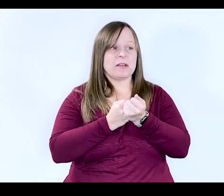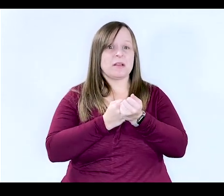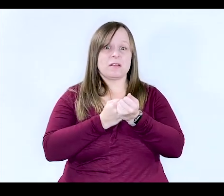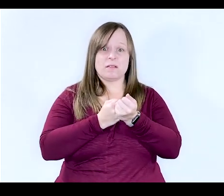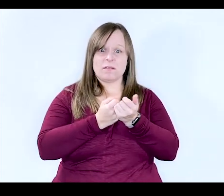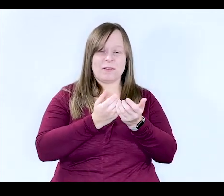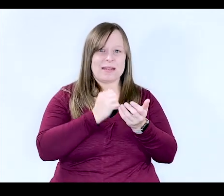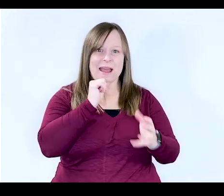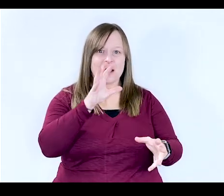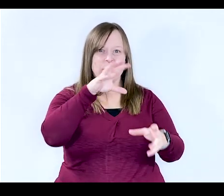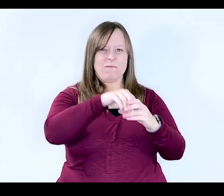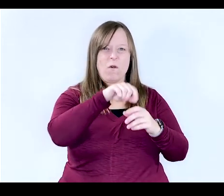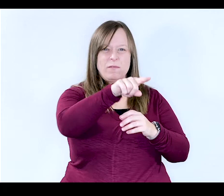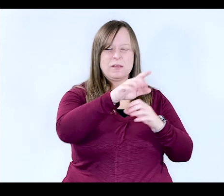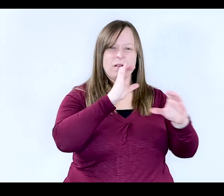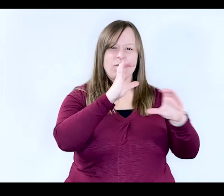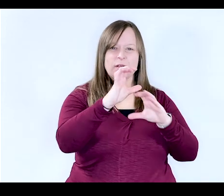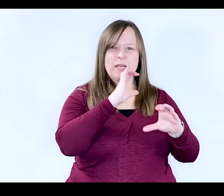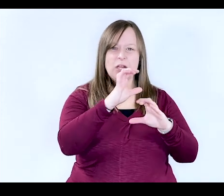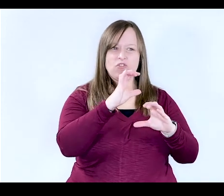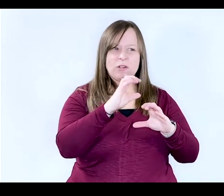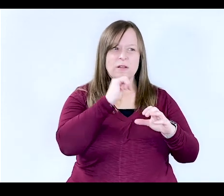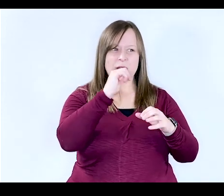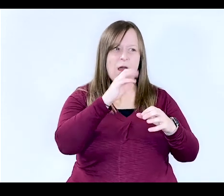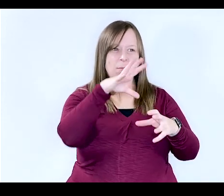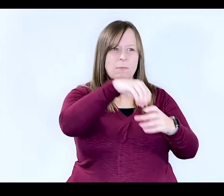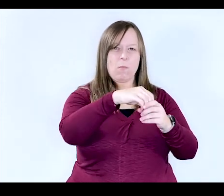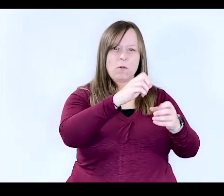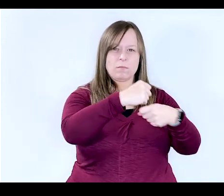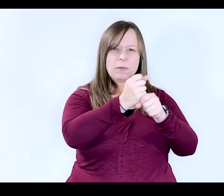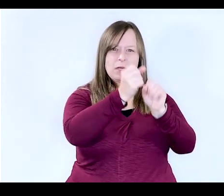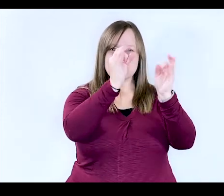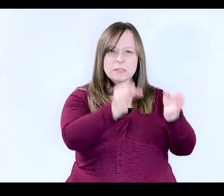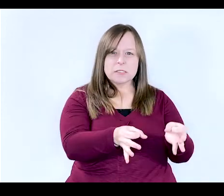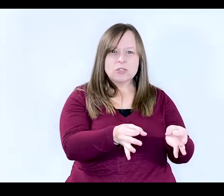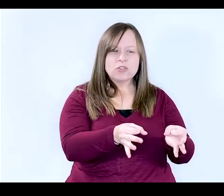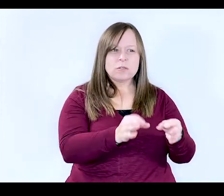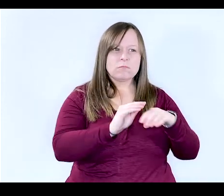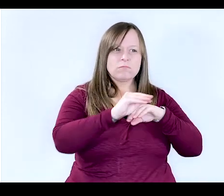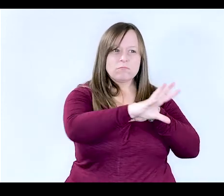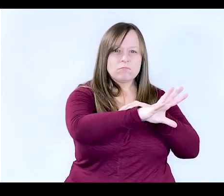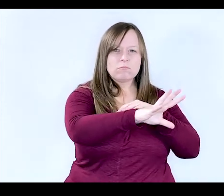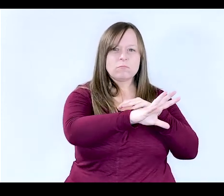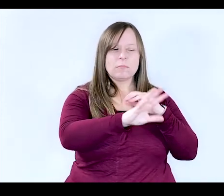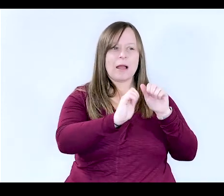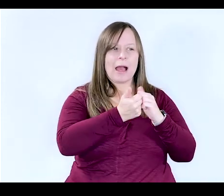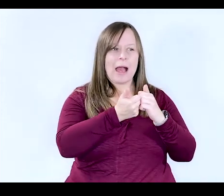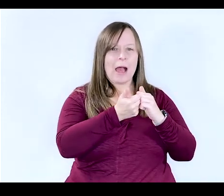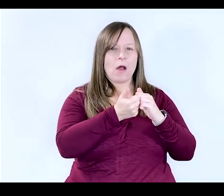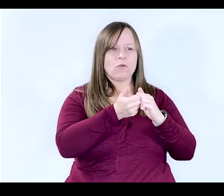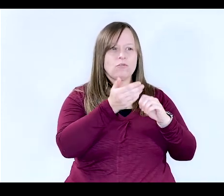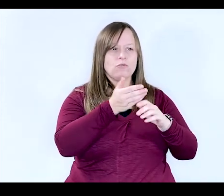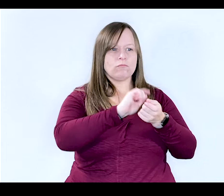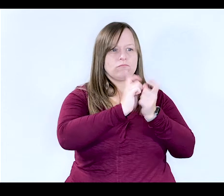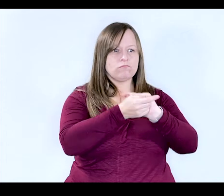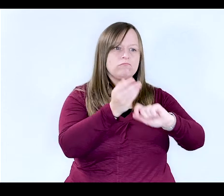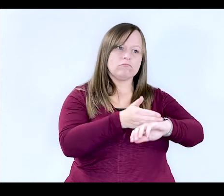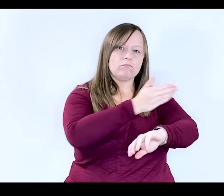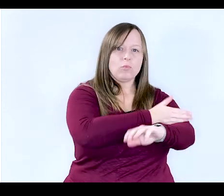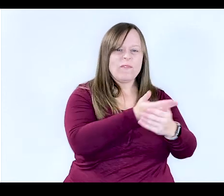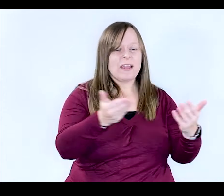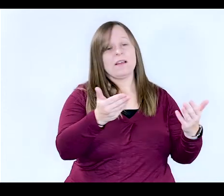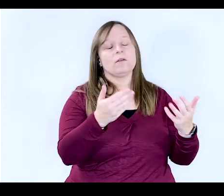not to be at these tables and not to be a part of these decisions that are being made about how to make things